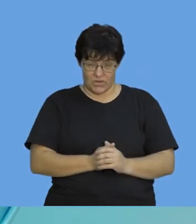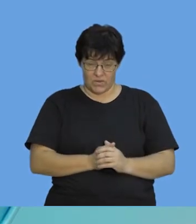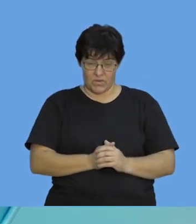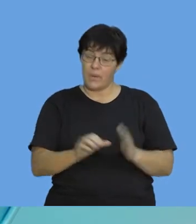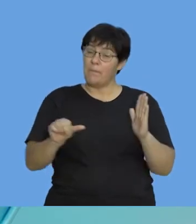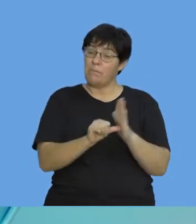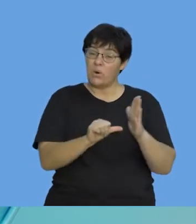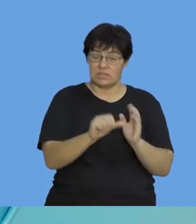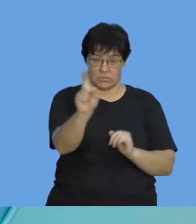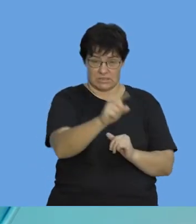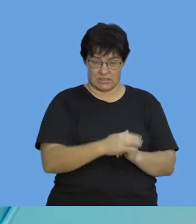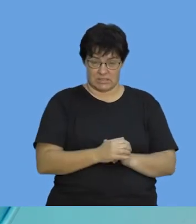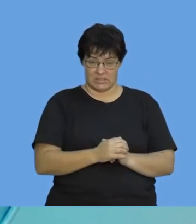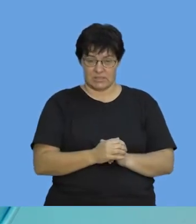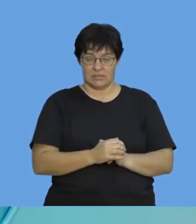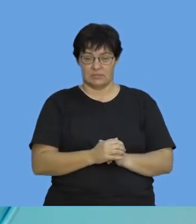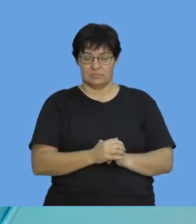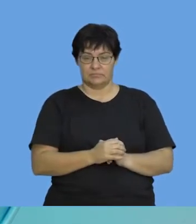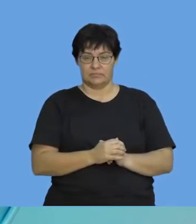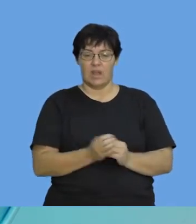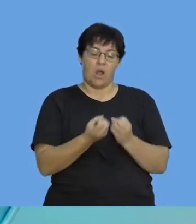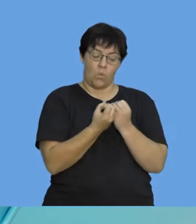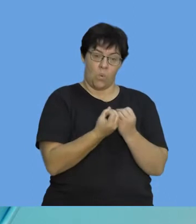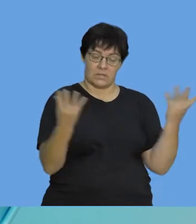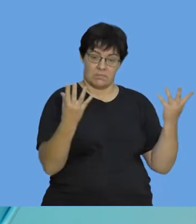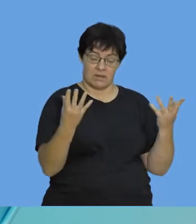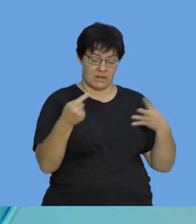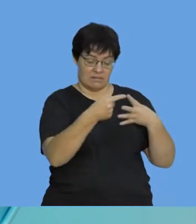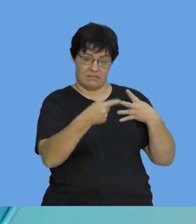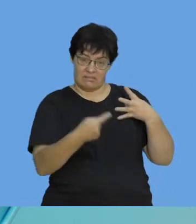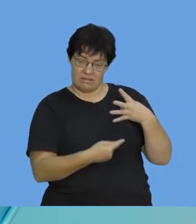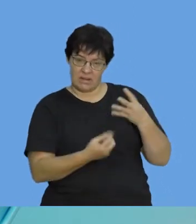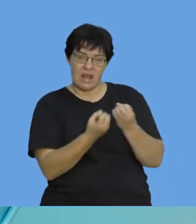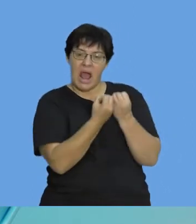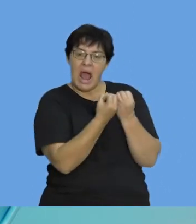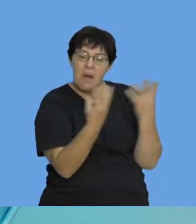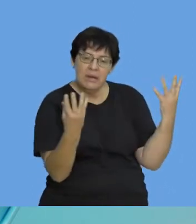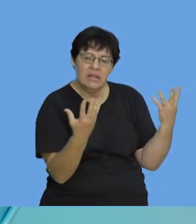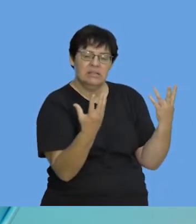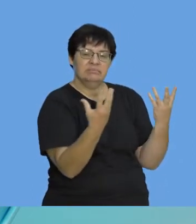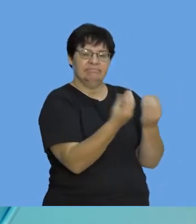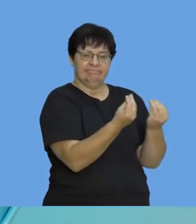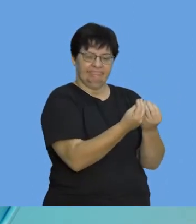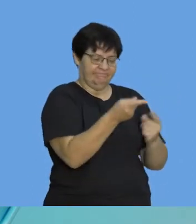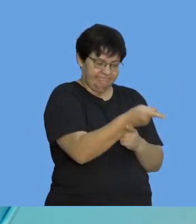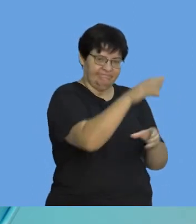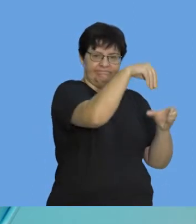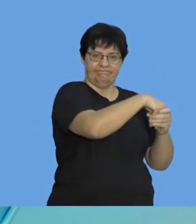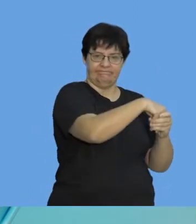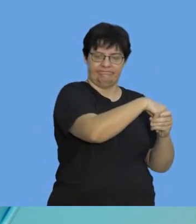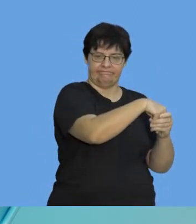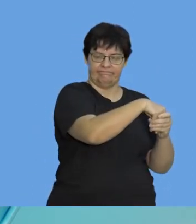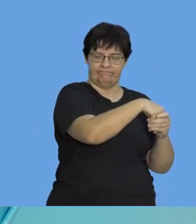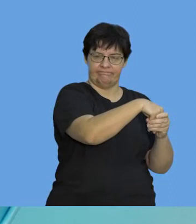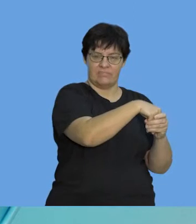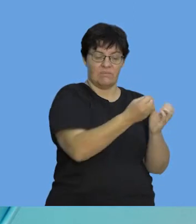talk about quantitative aspects, we're talking about amount of matter involved in a chemical reaction. So by all means, when we talk quantity,